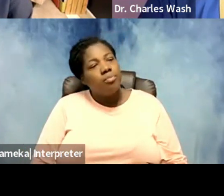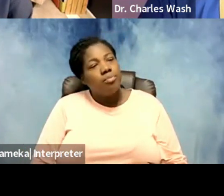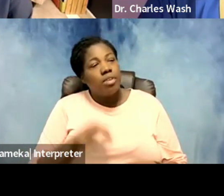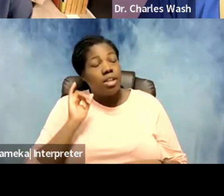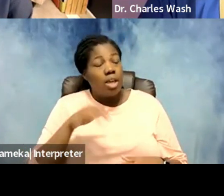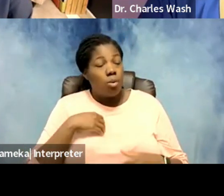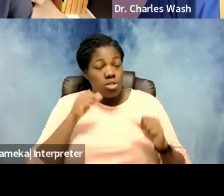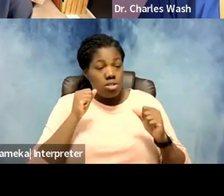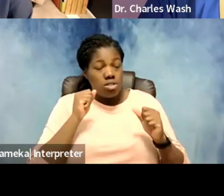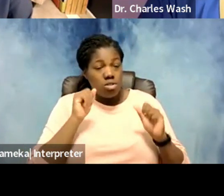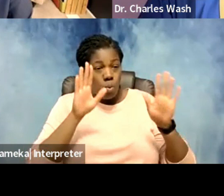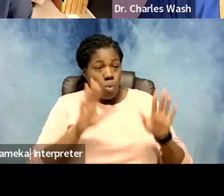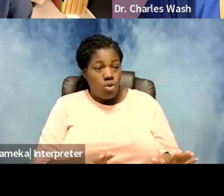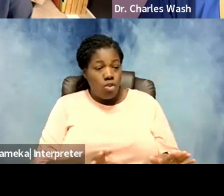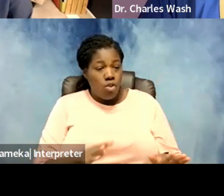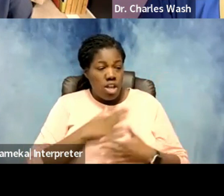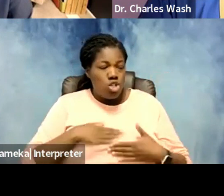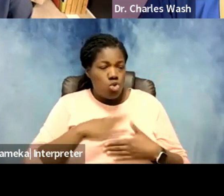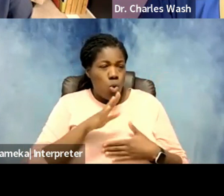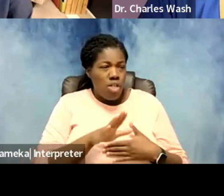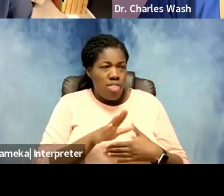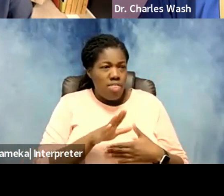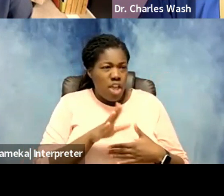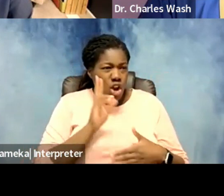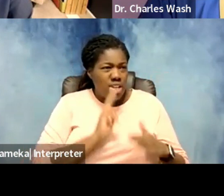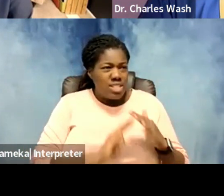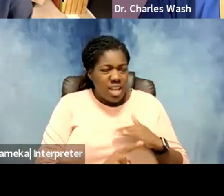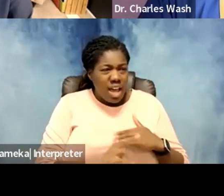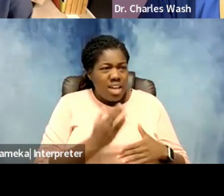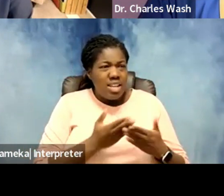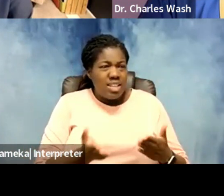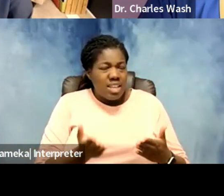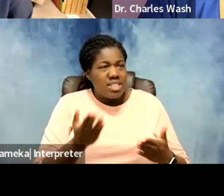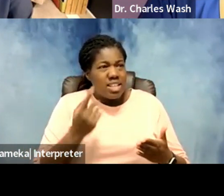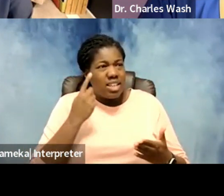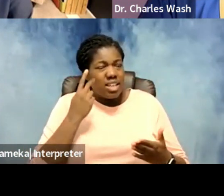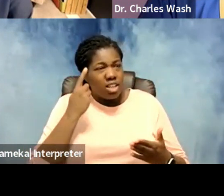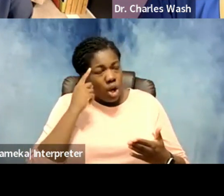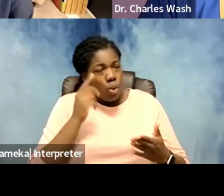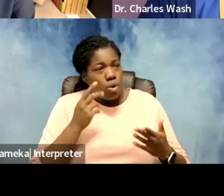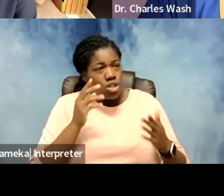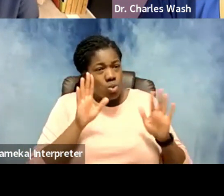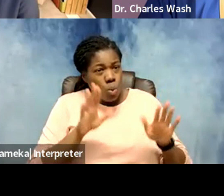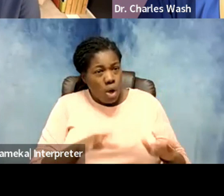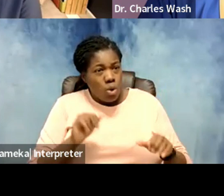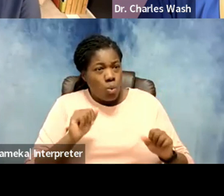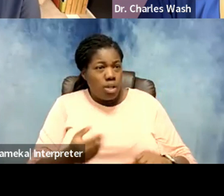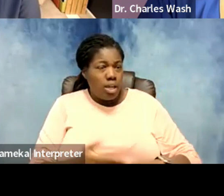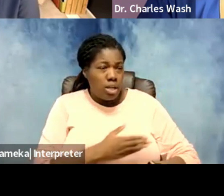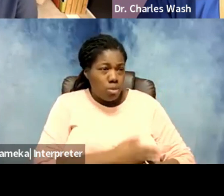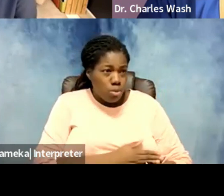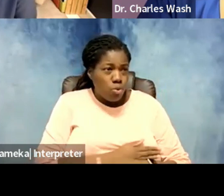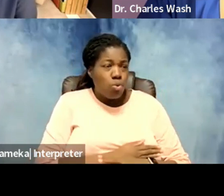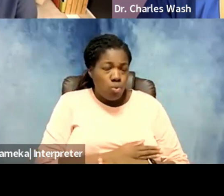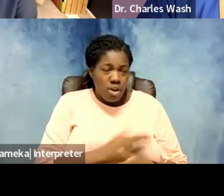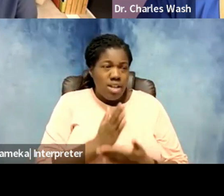I really enjoyed their insight, like looking at what was going really well and what we could amplify to make it even better. And